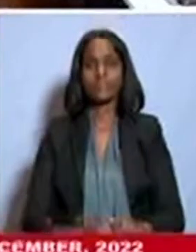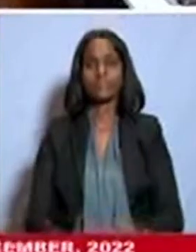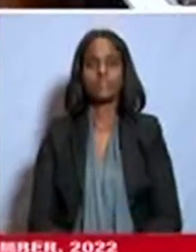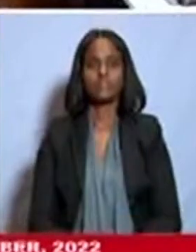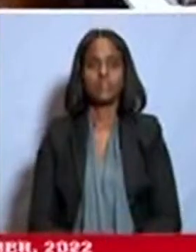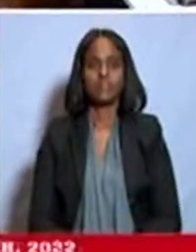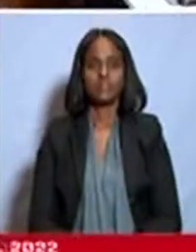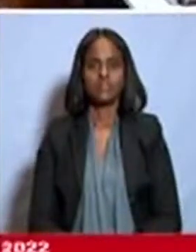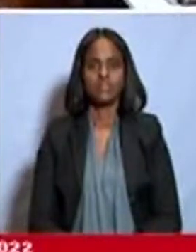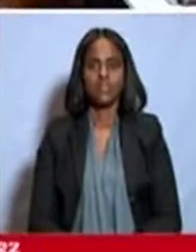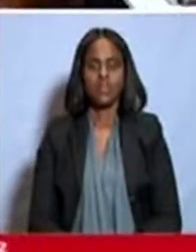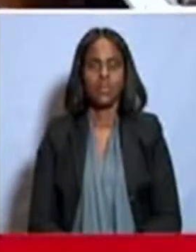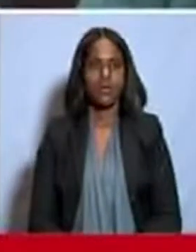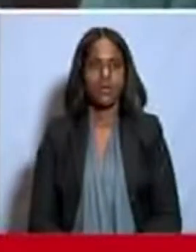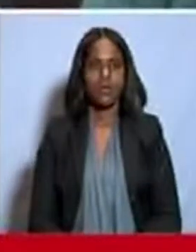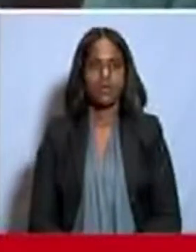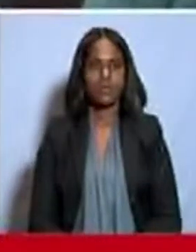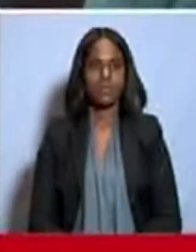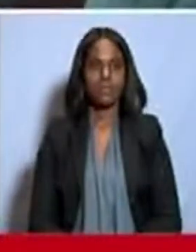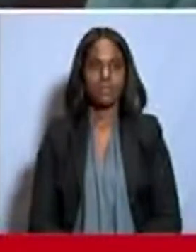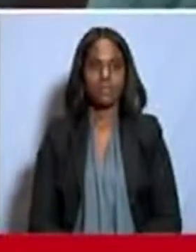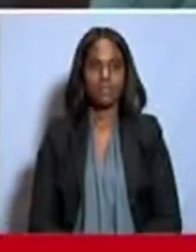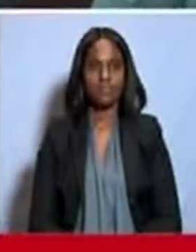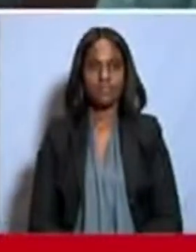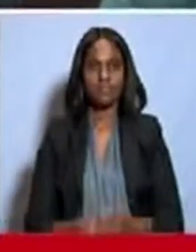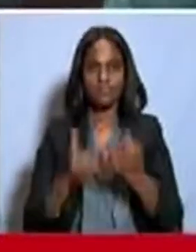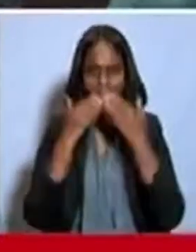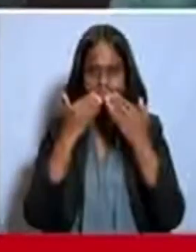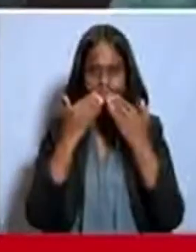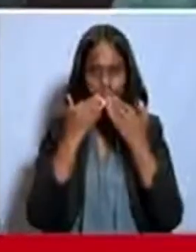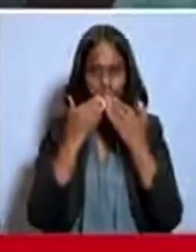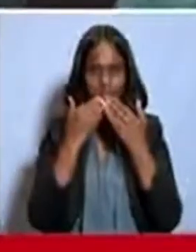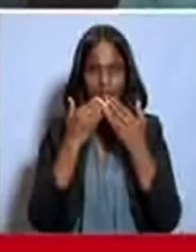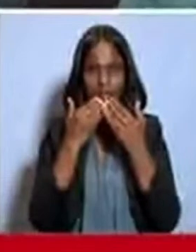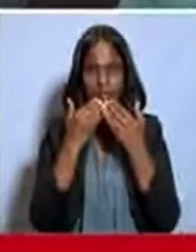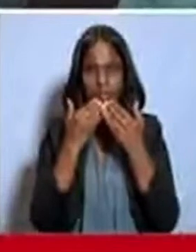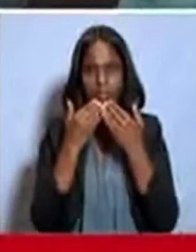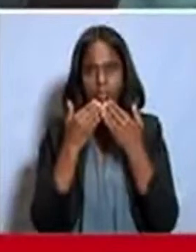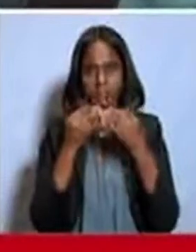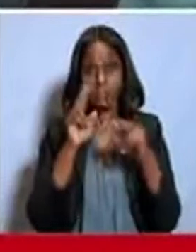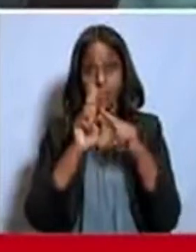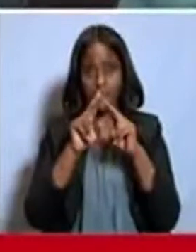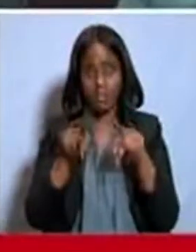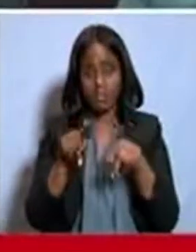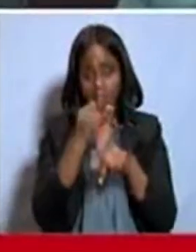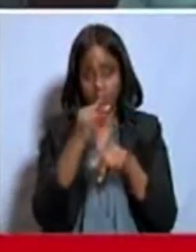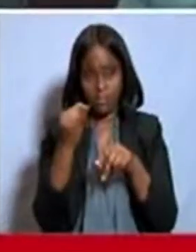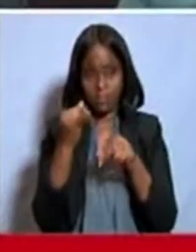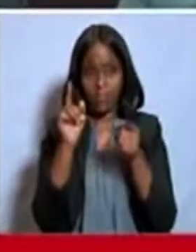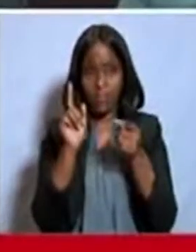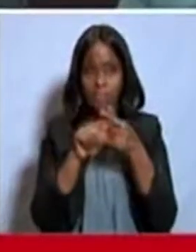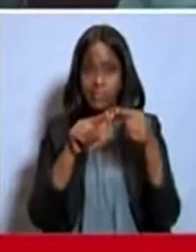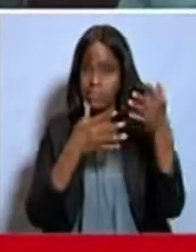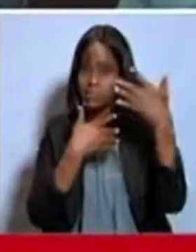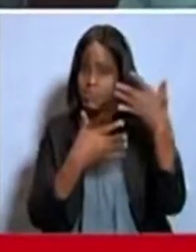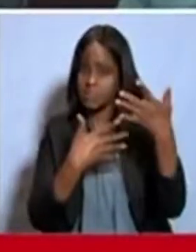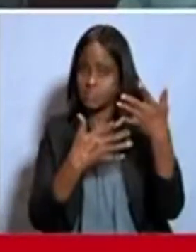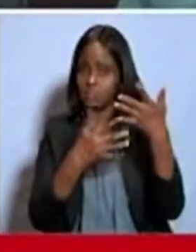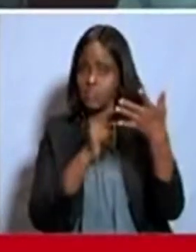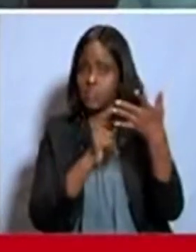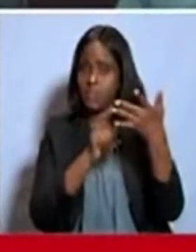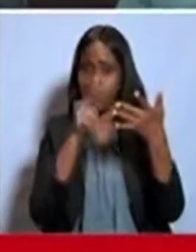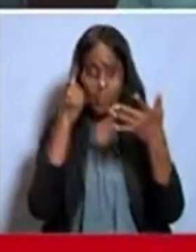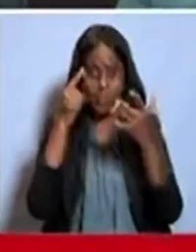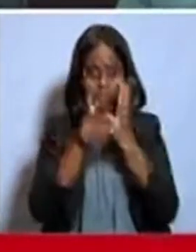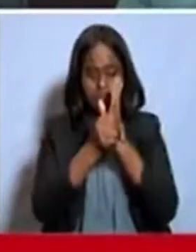We are proceeding, Chair. Thank you, Chair. The issue to do with the title deeds